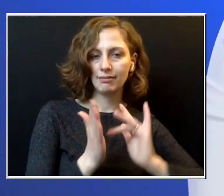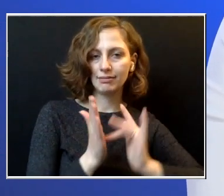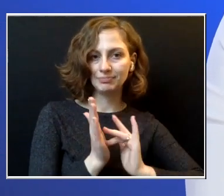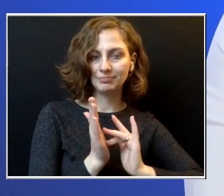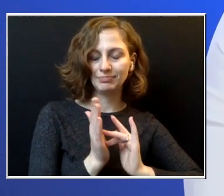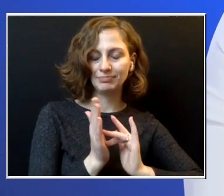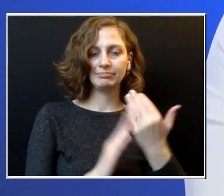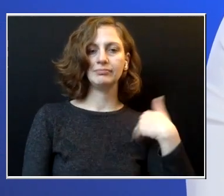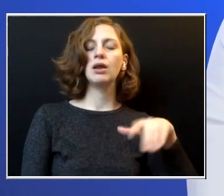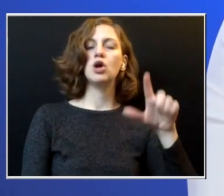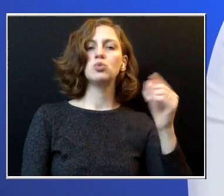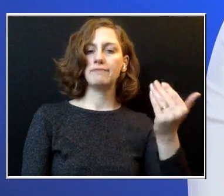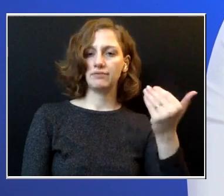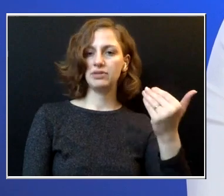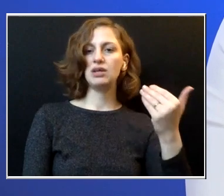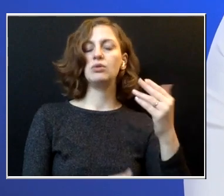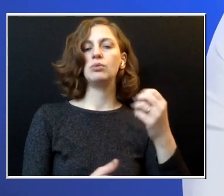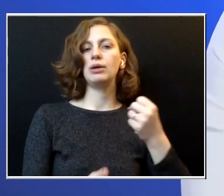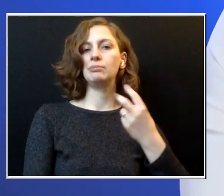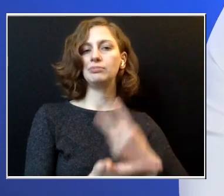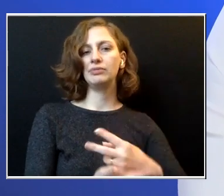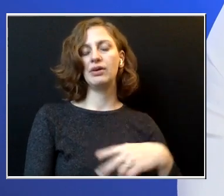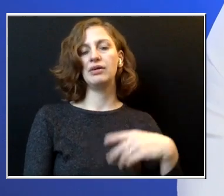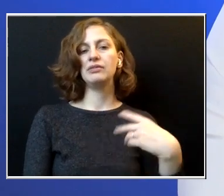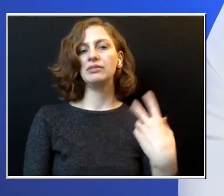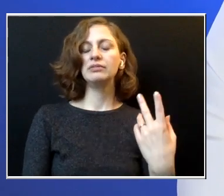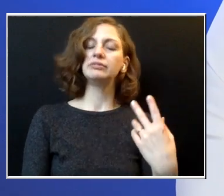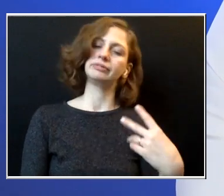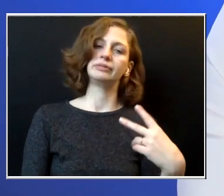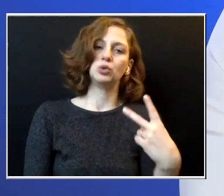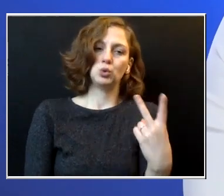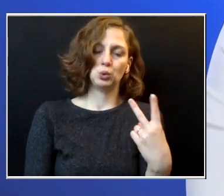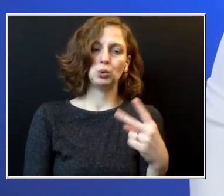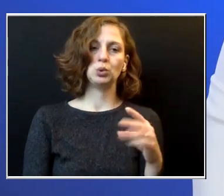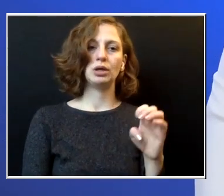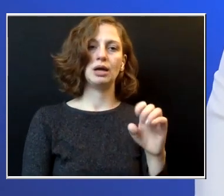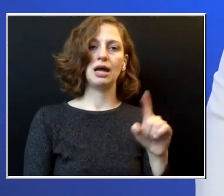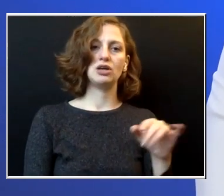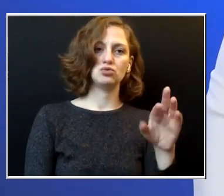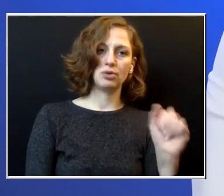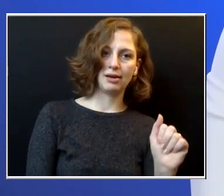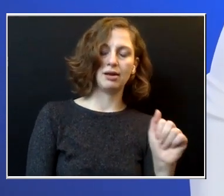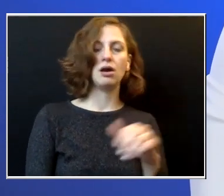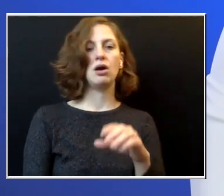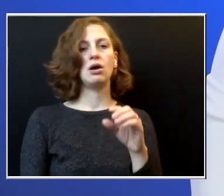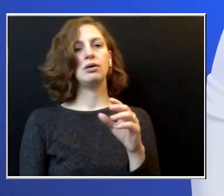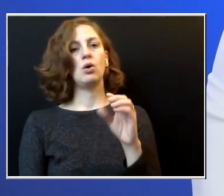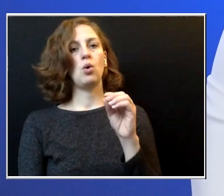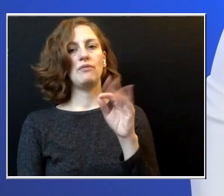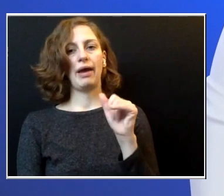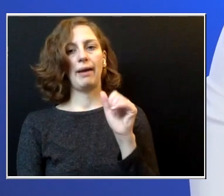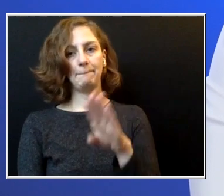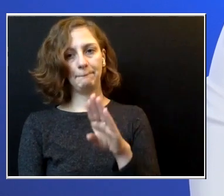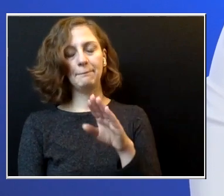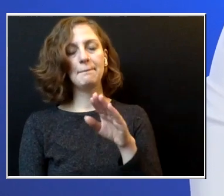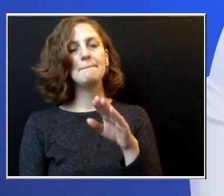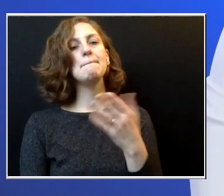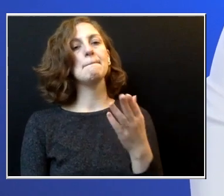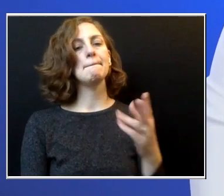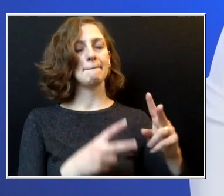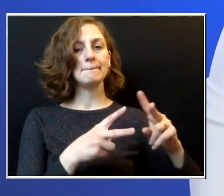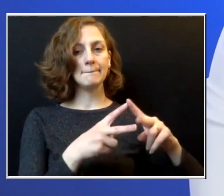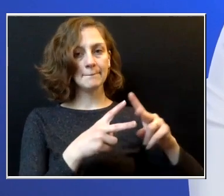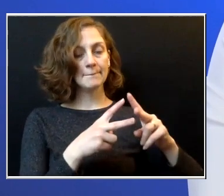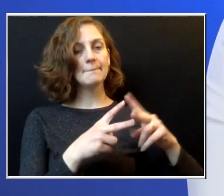approved: pirfenidone, or Esbriet is its trade name, and nintedanib, or Ofev, which is its trade name. And these drugs both end up being